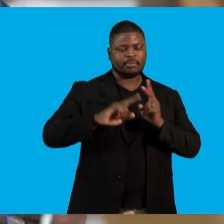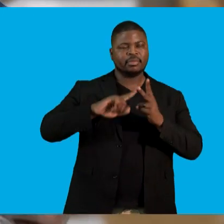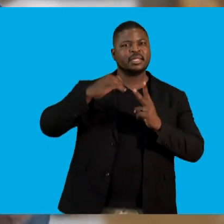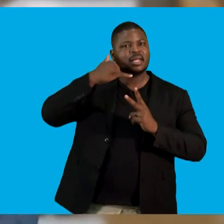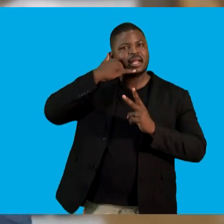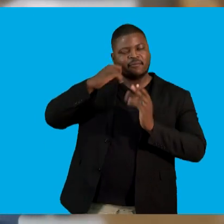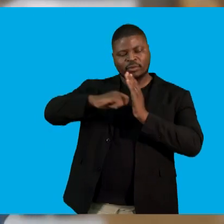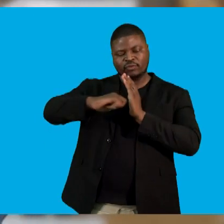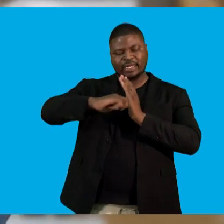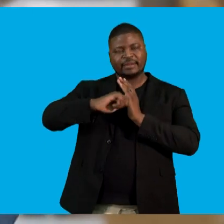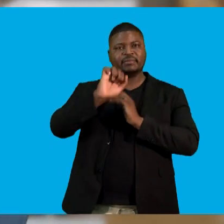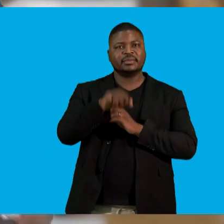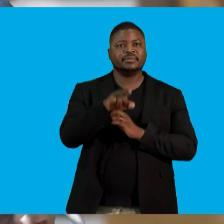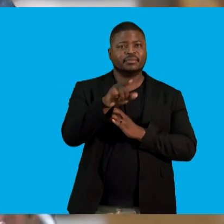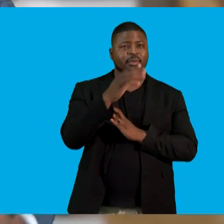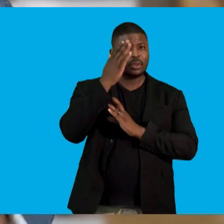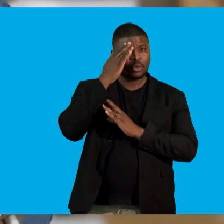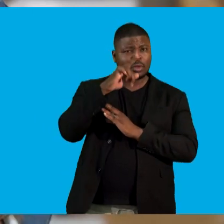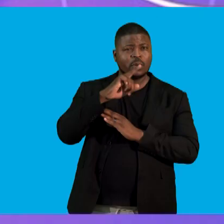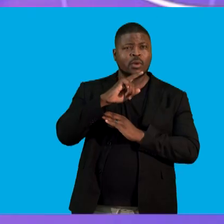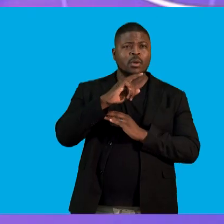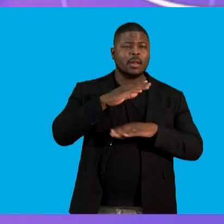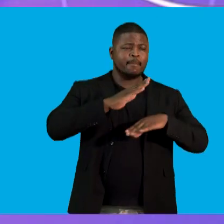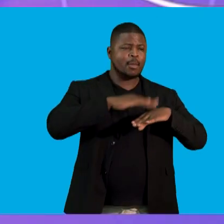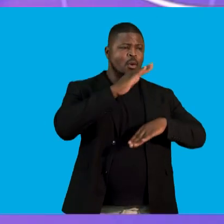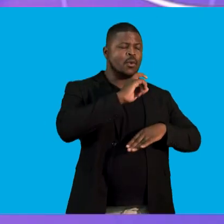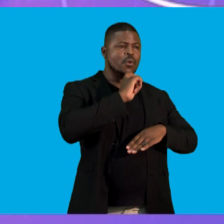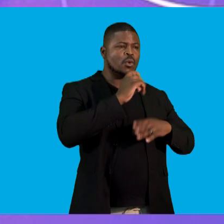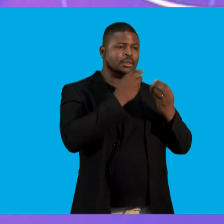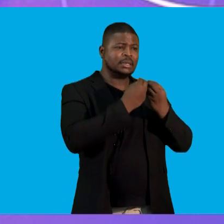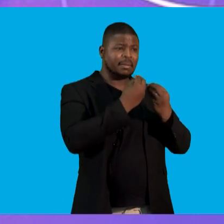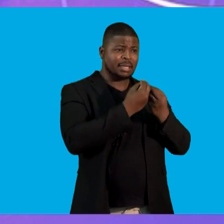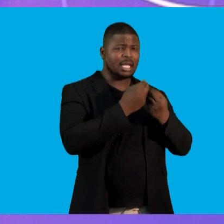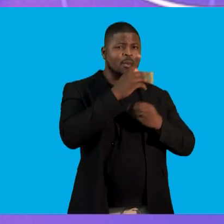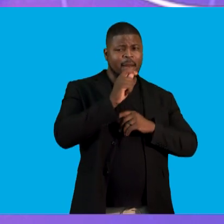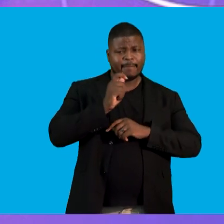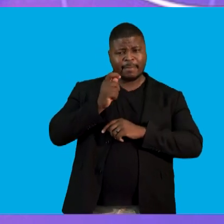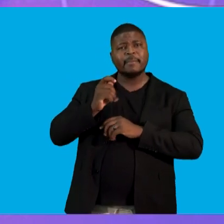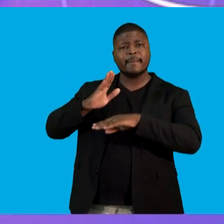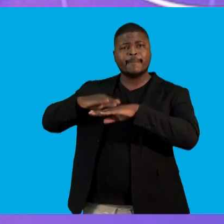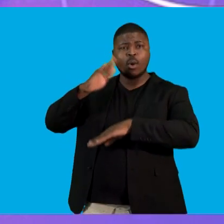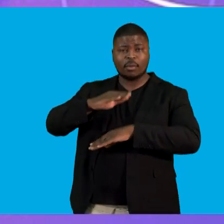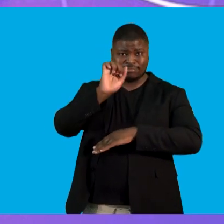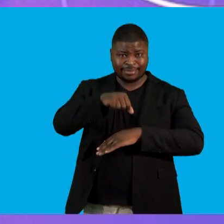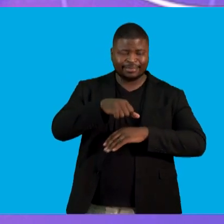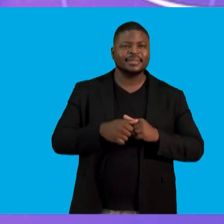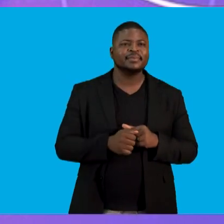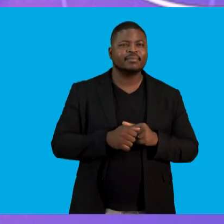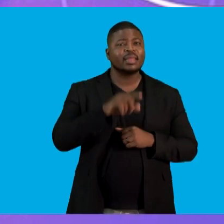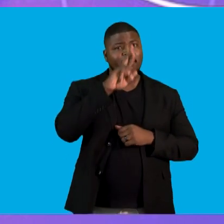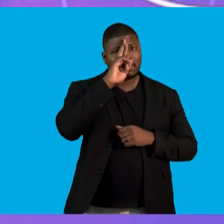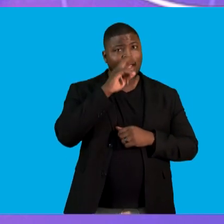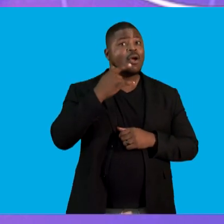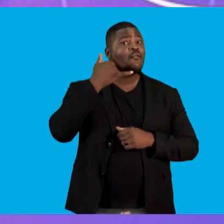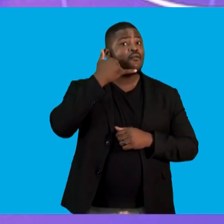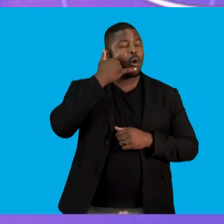well as telephone tariffs. Did you know that the more you use something, the more you'll end up paying for it? How so? For an example, when